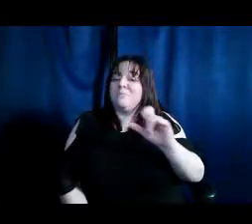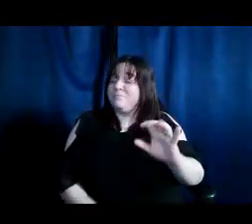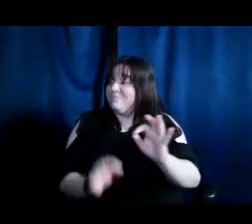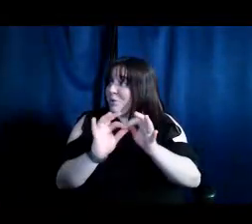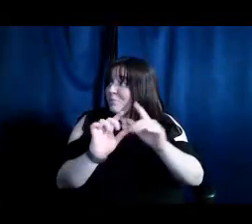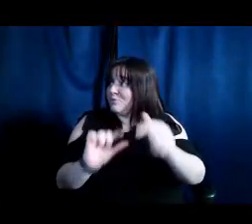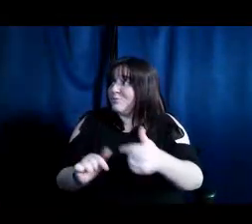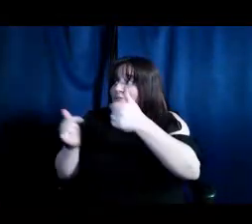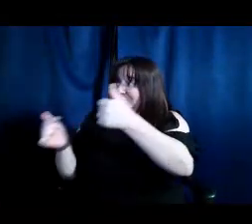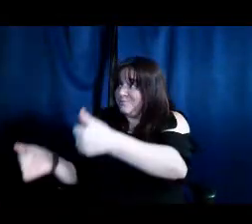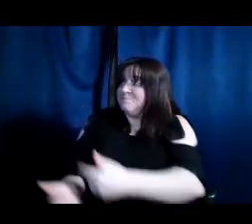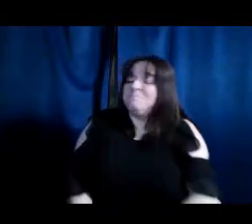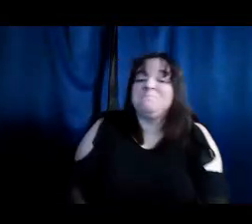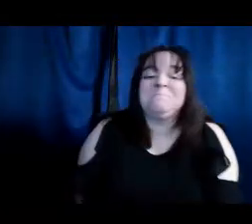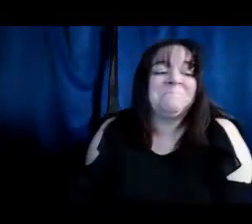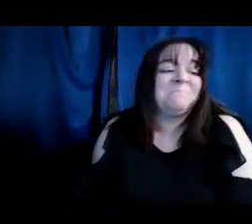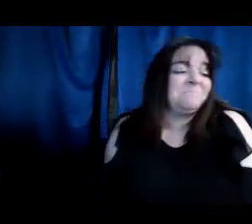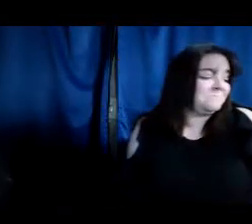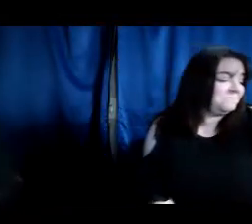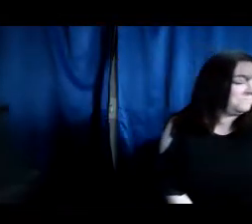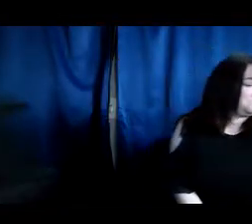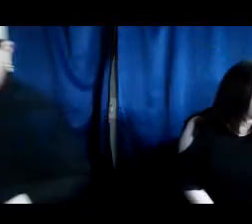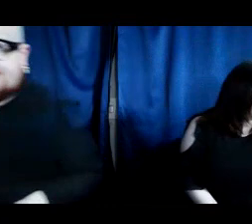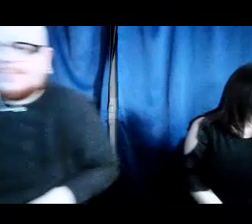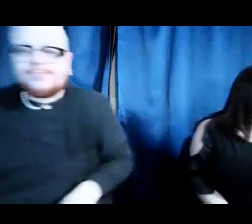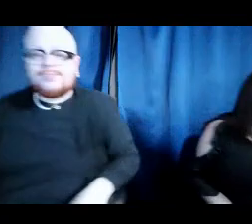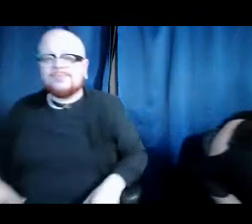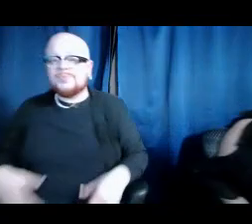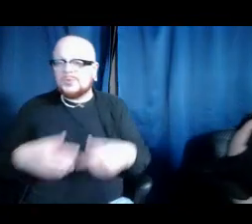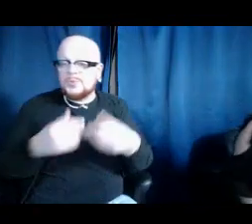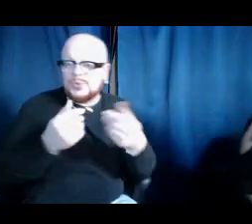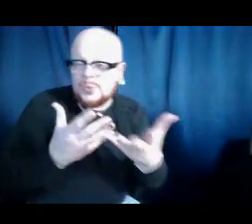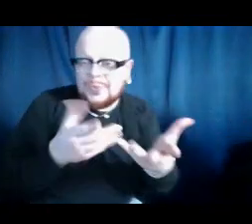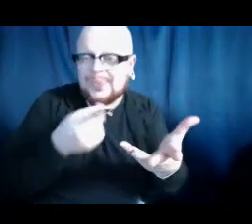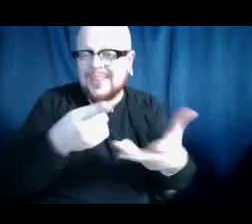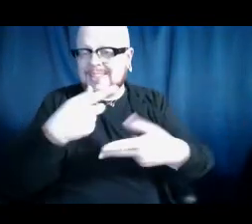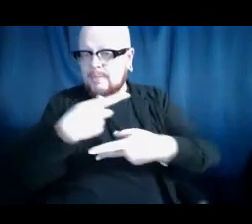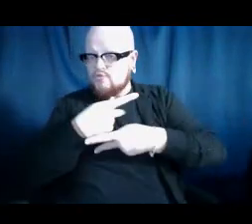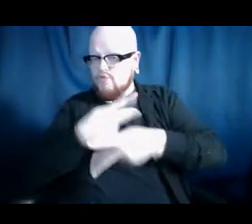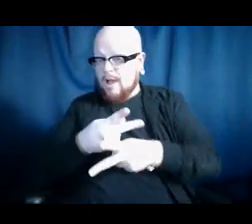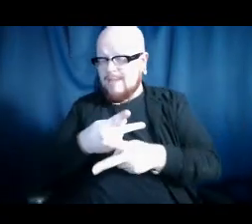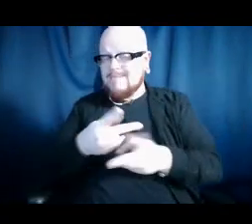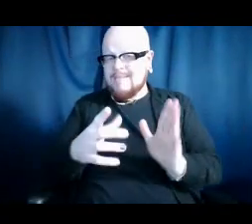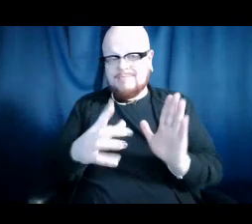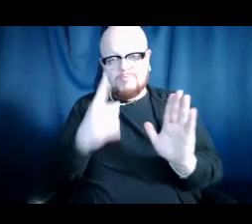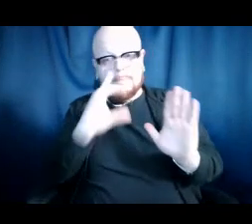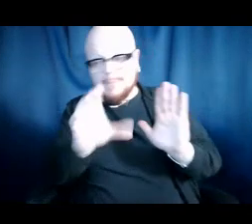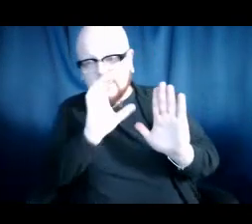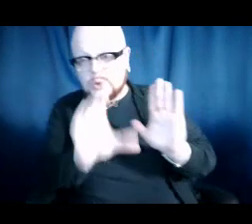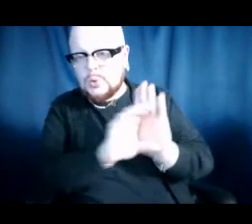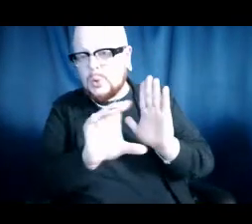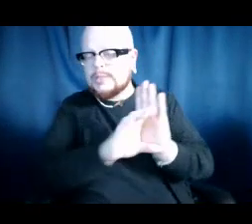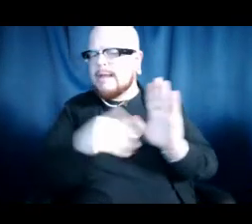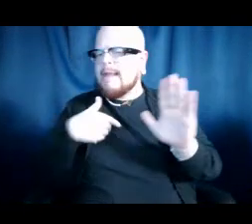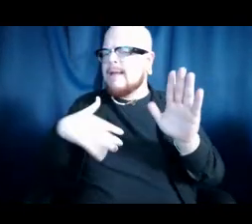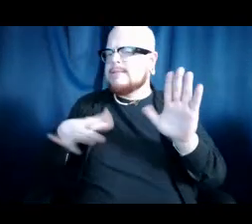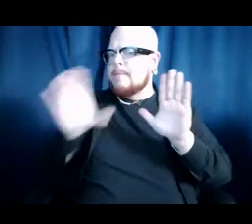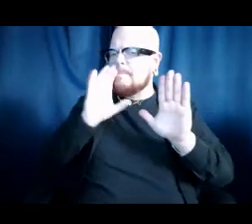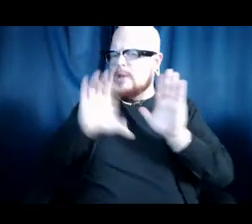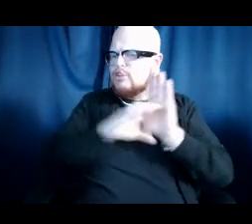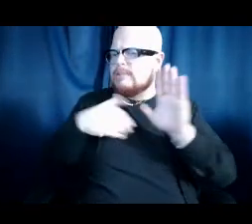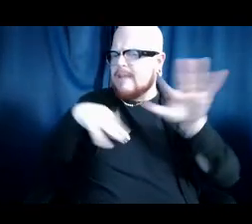Alanna, the Cakeability product page on the slide includes informative product images which convey specific